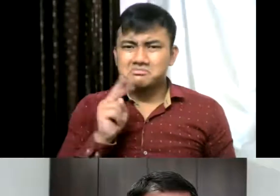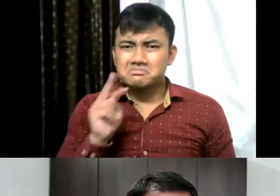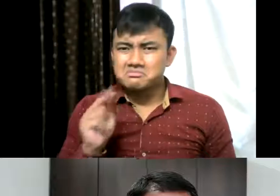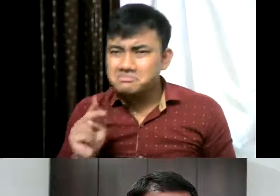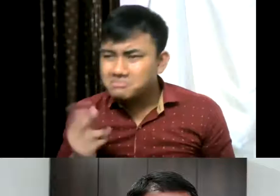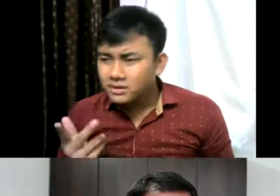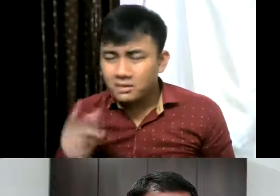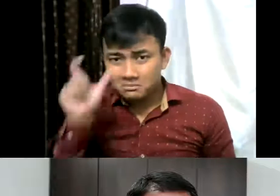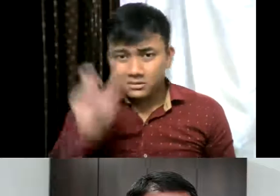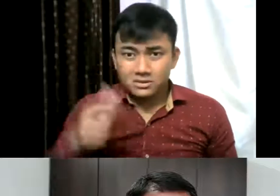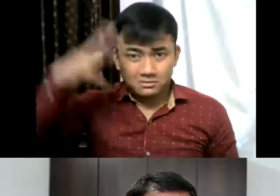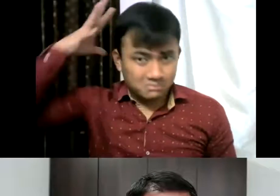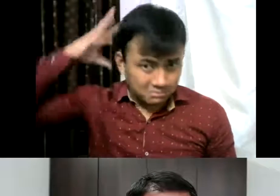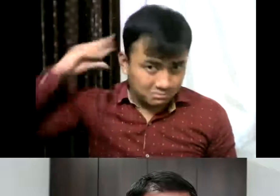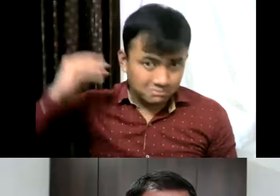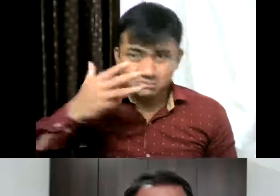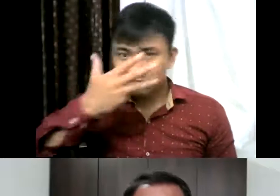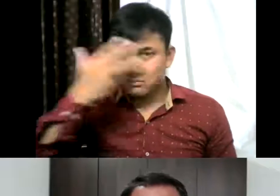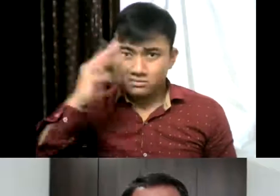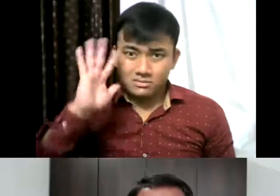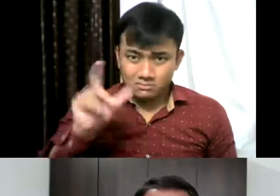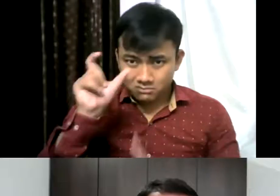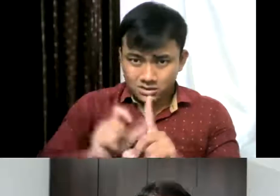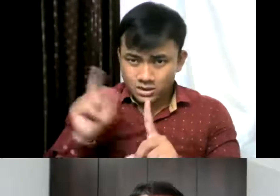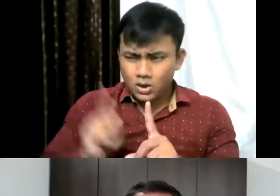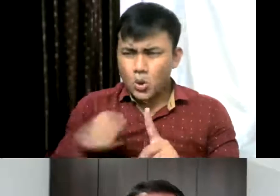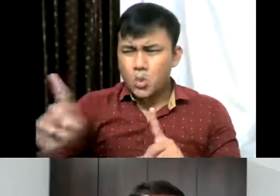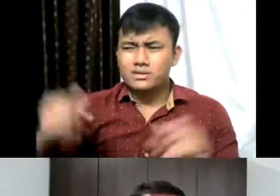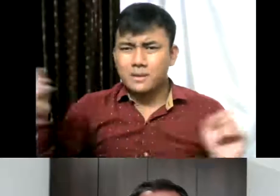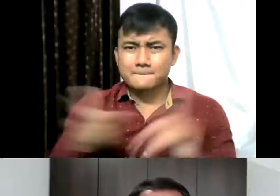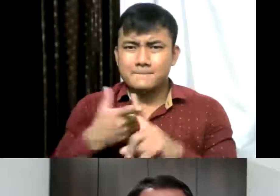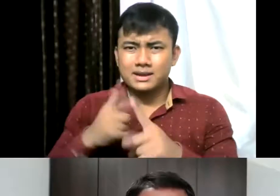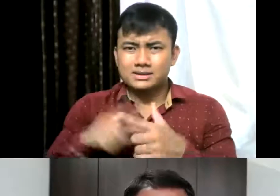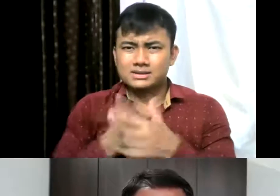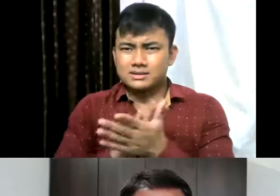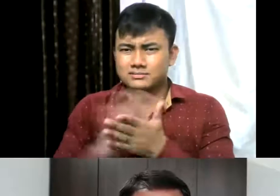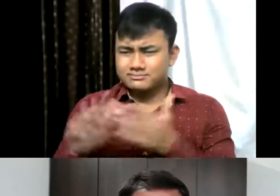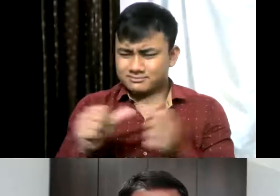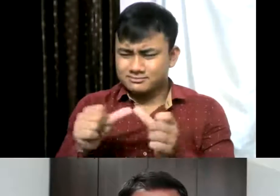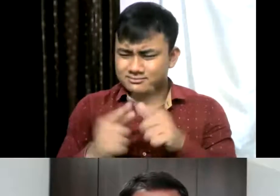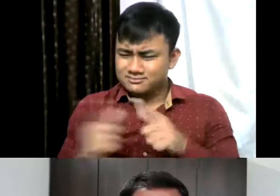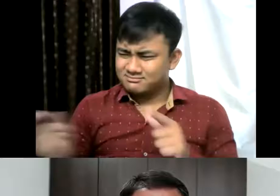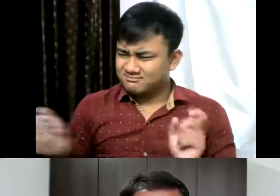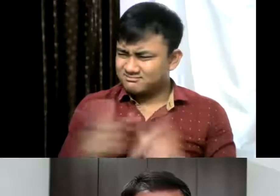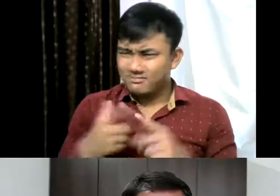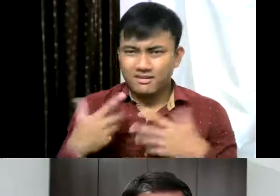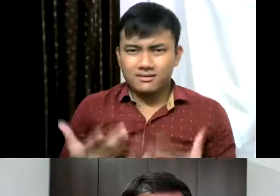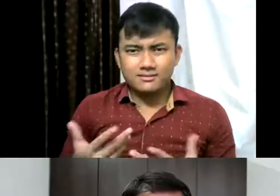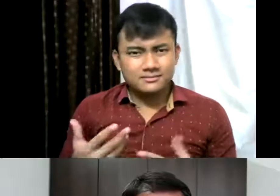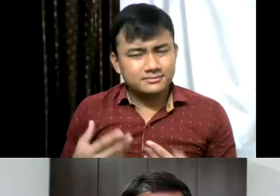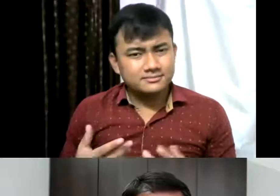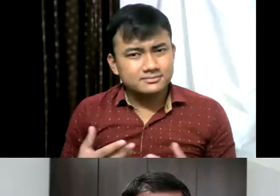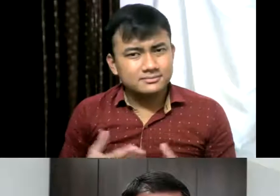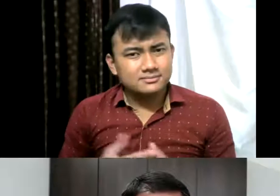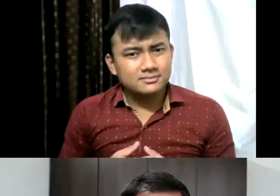this Brahmin, self-asserting Brahmin boy person on this app, on a gay dating app, with the